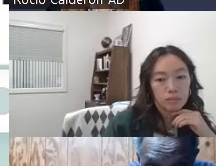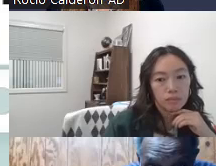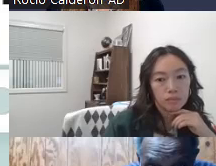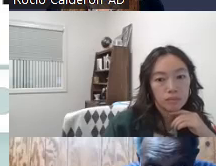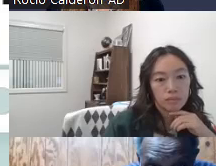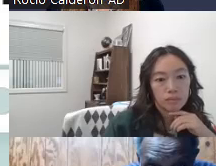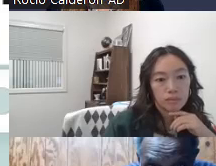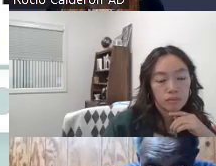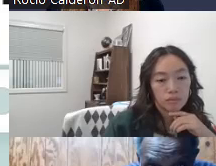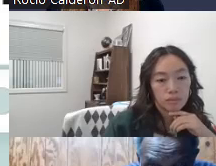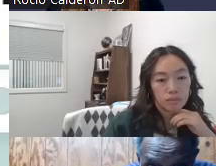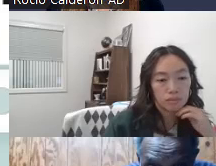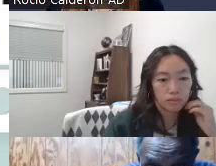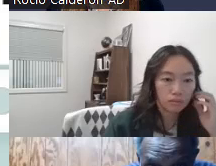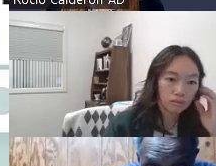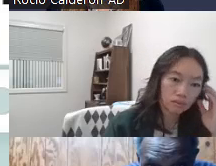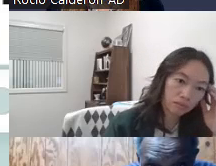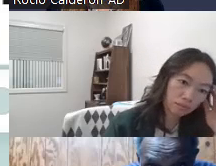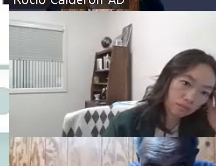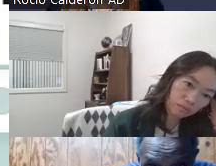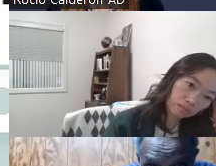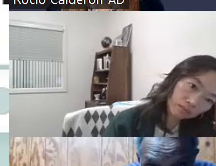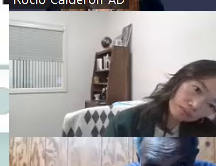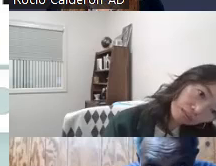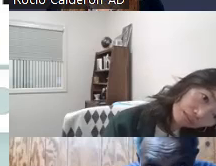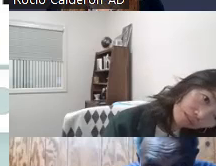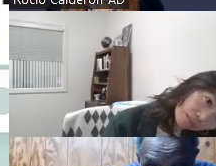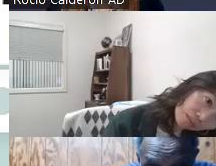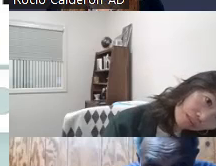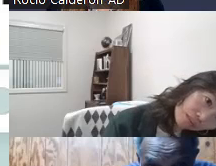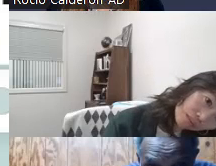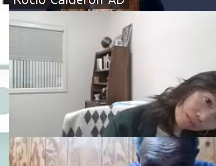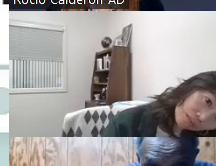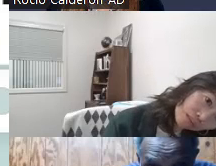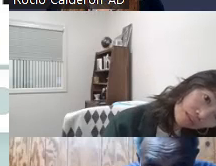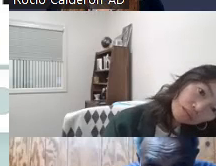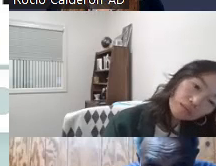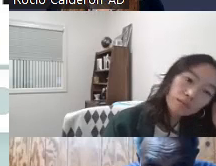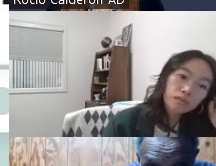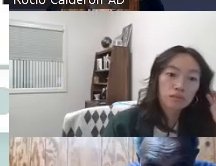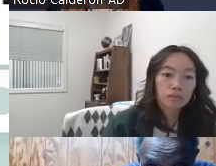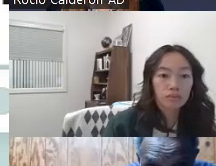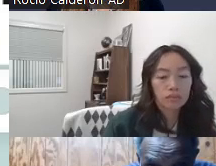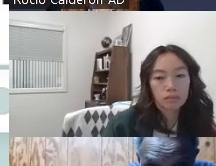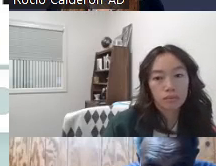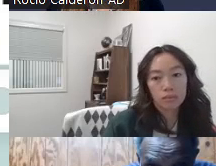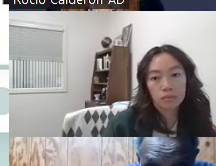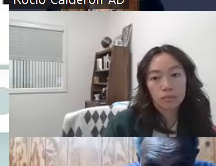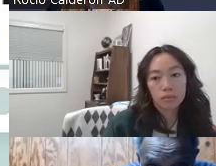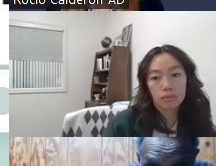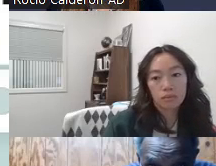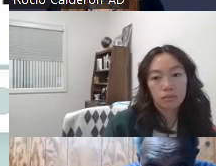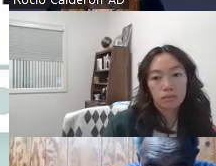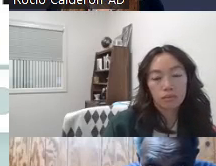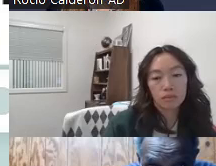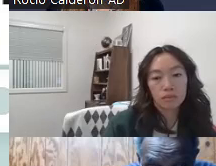water heaters will be a follow-up piece. For illegal, I guess, burning. I wonder if that could be an action